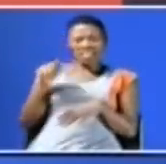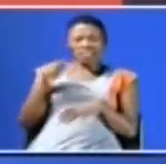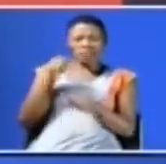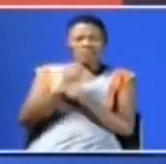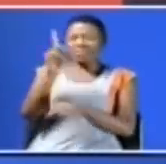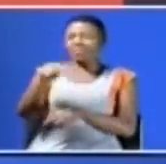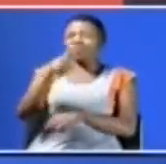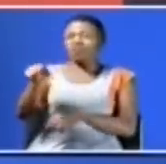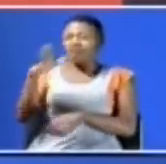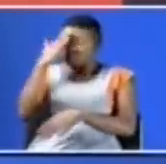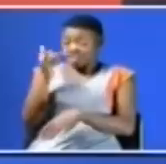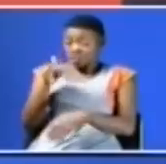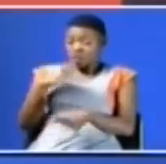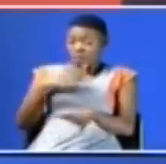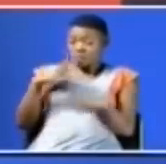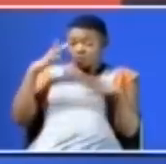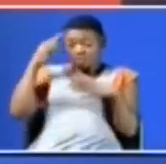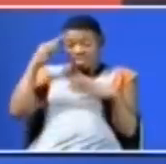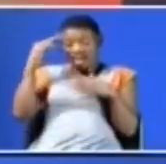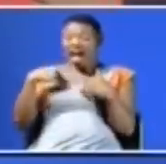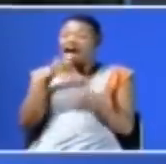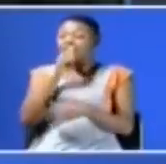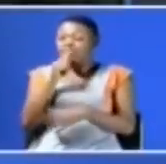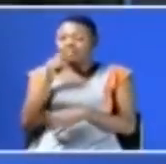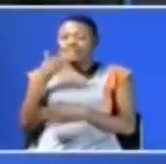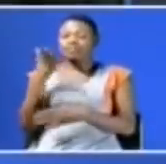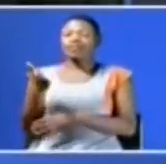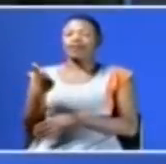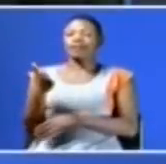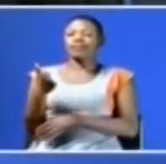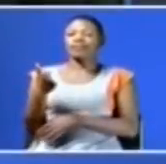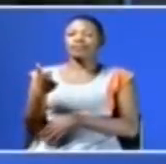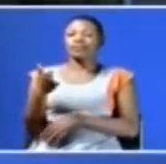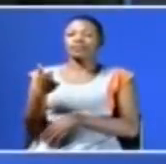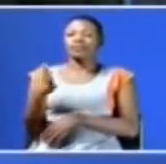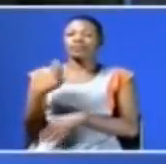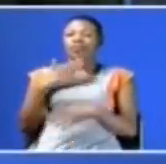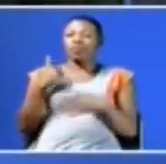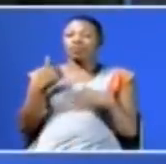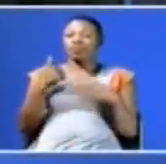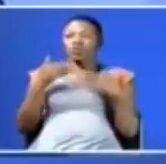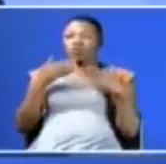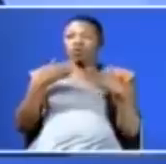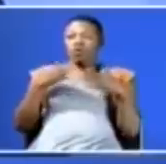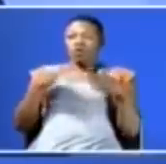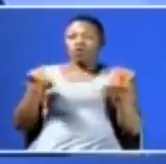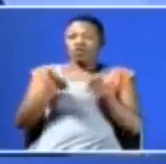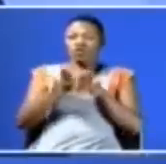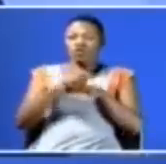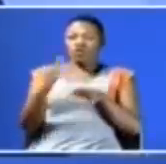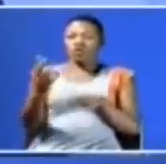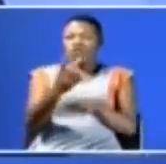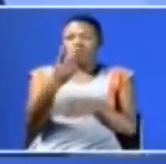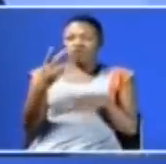this is why that perception is there, that there are cards under the table. Under the table. Yeah. I want to wrap up for our viewers watching us on